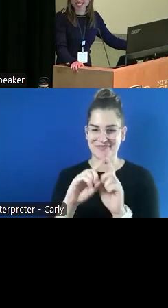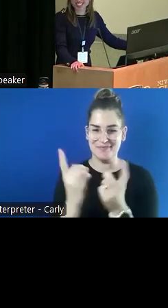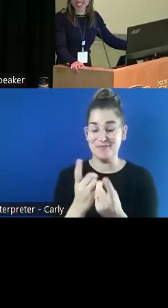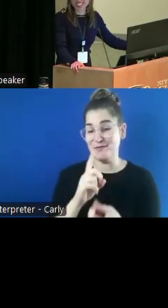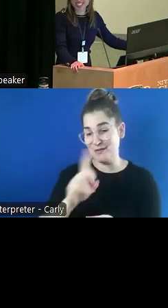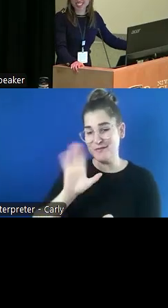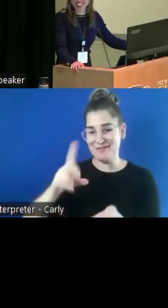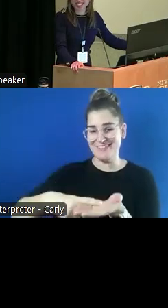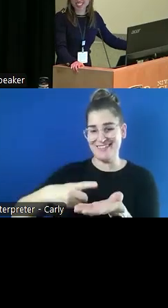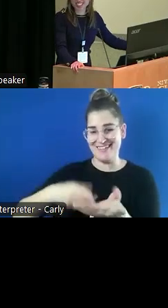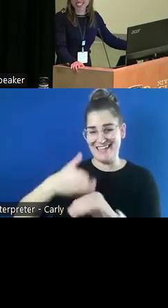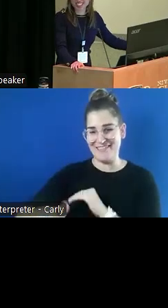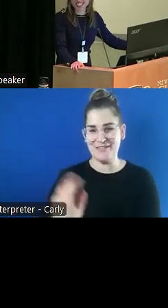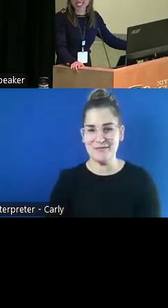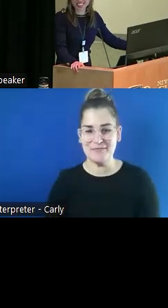with you